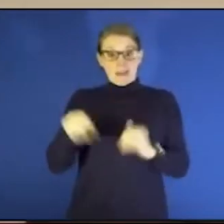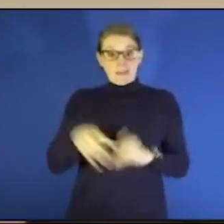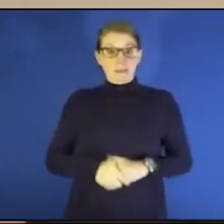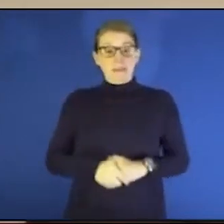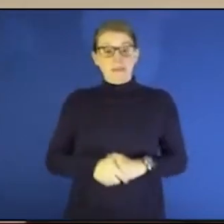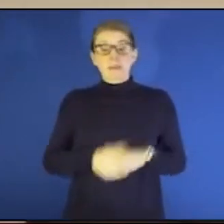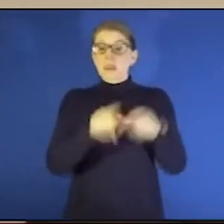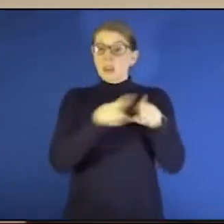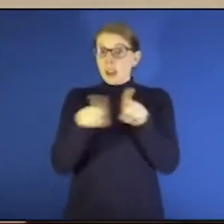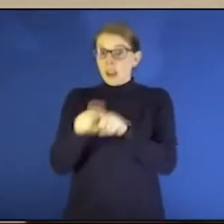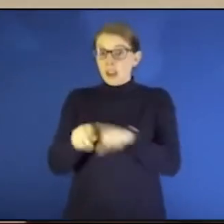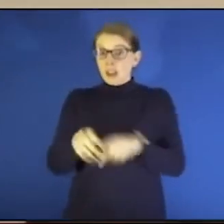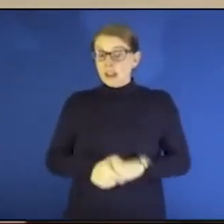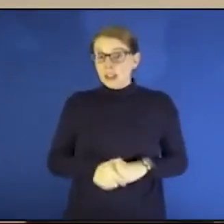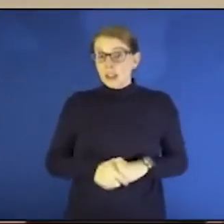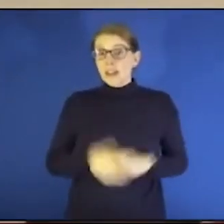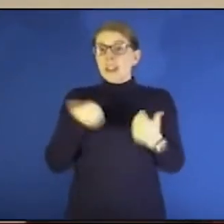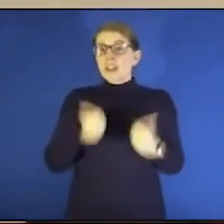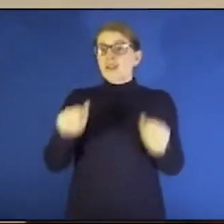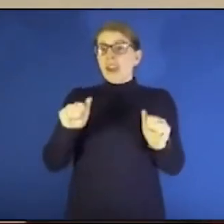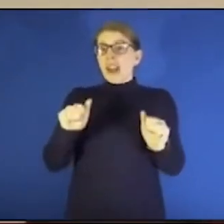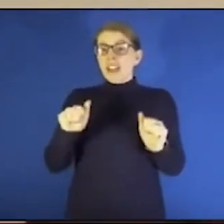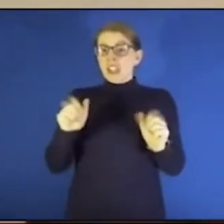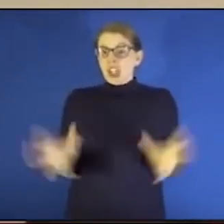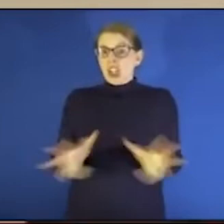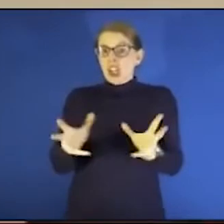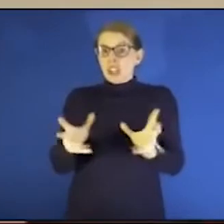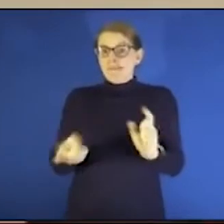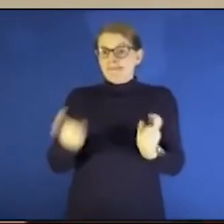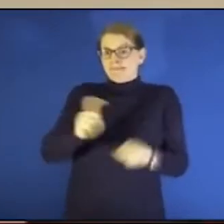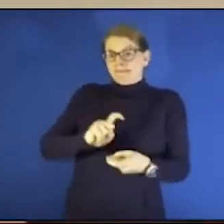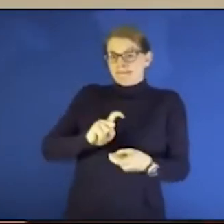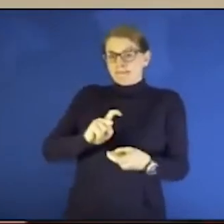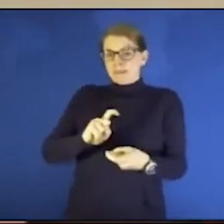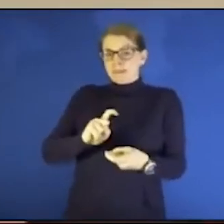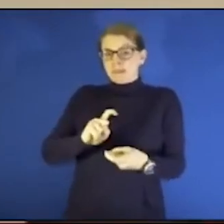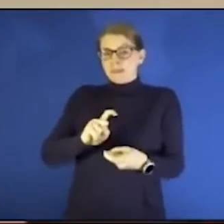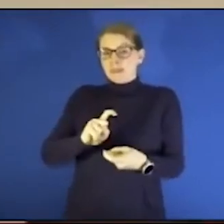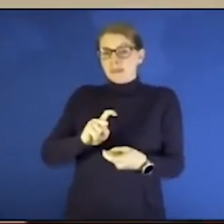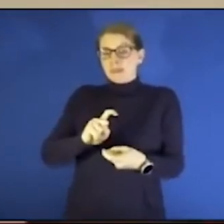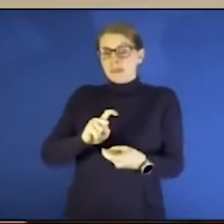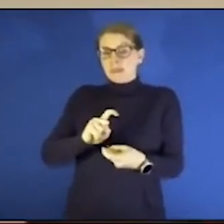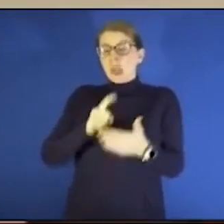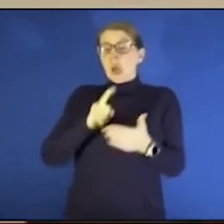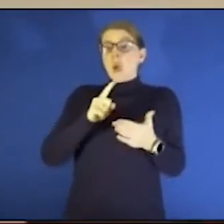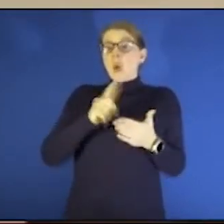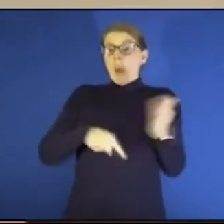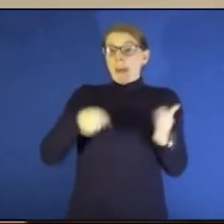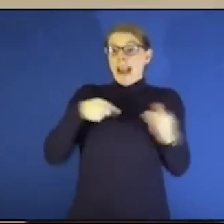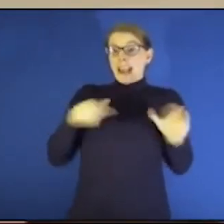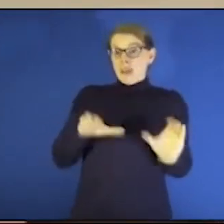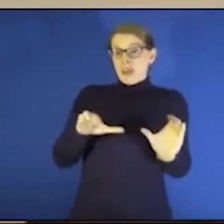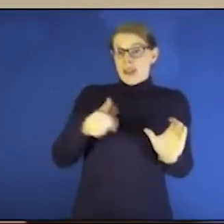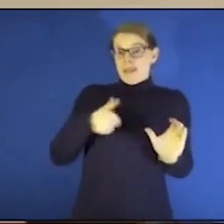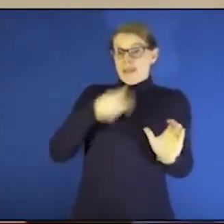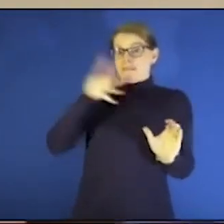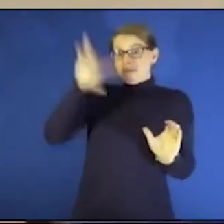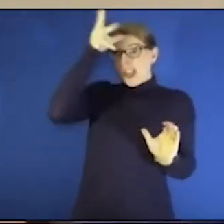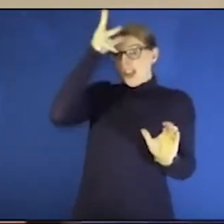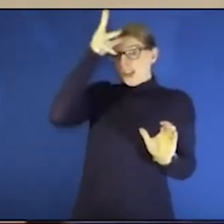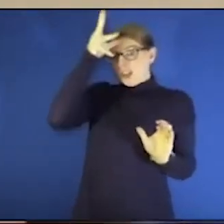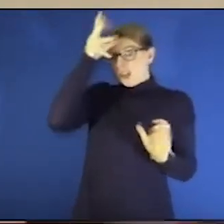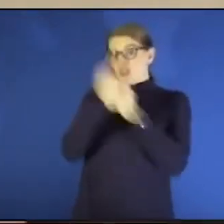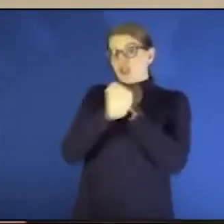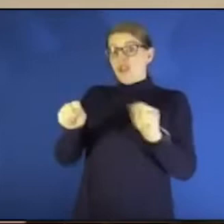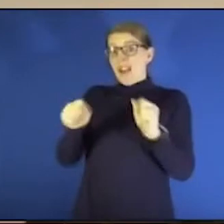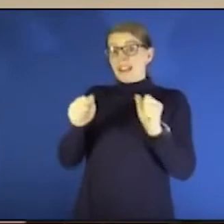Also, I really am trying to encourage those slipping in a little bit to what are the action steps that you're doing as the parent to try to make sure that you're trying to keep everyone else